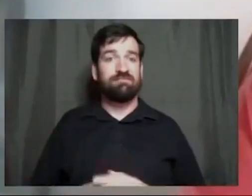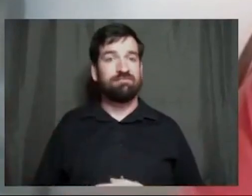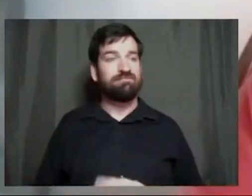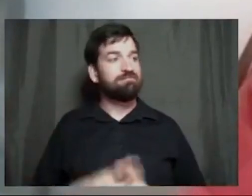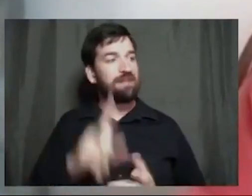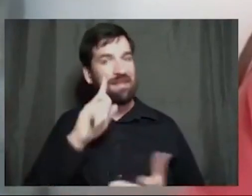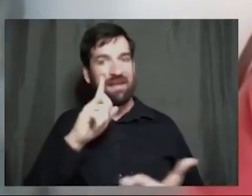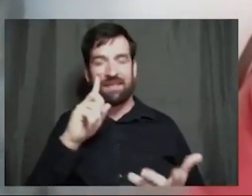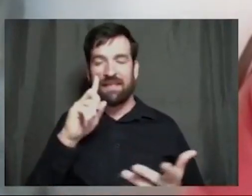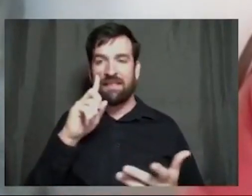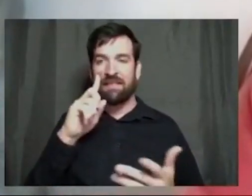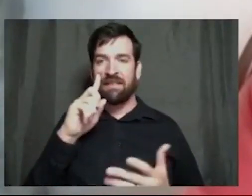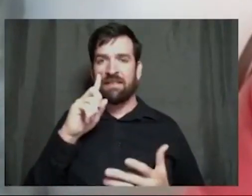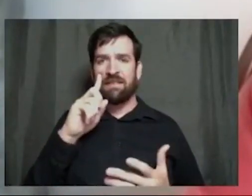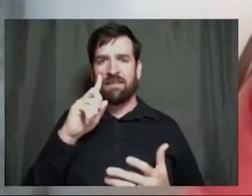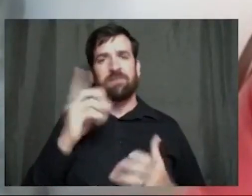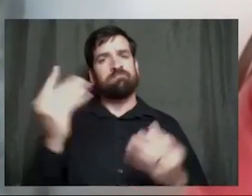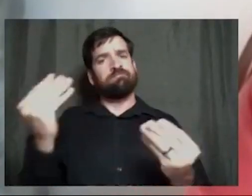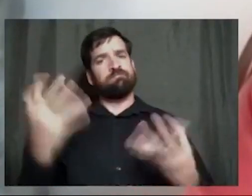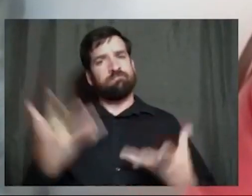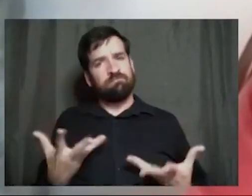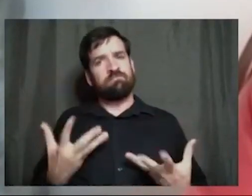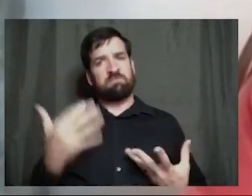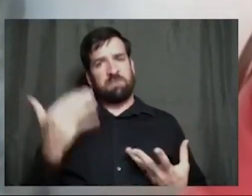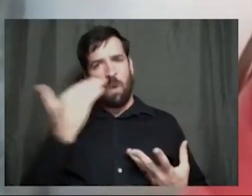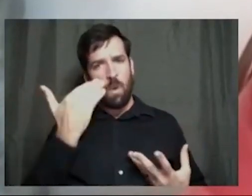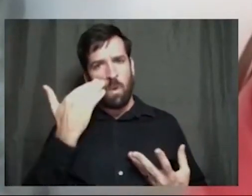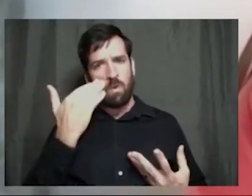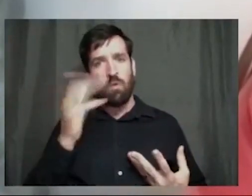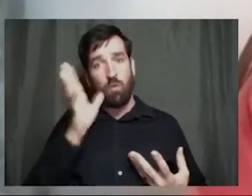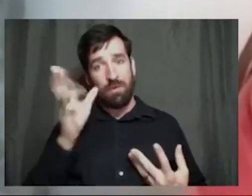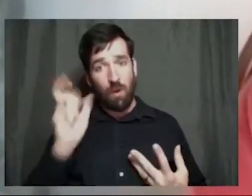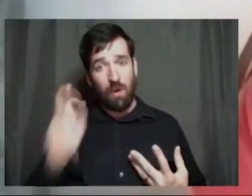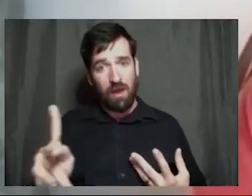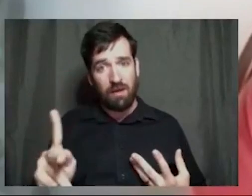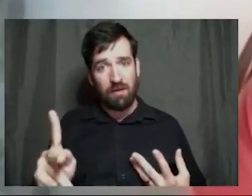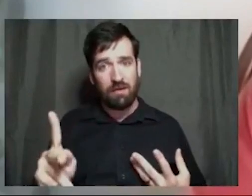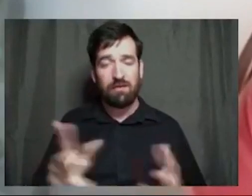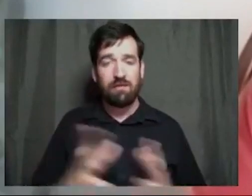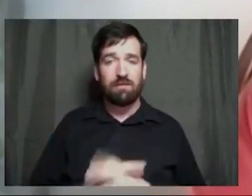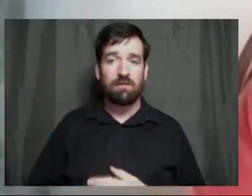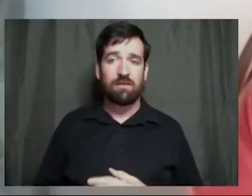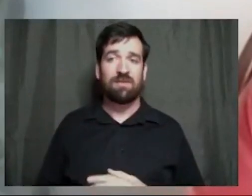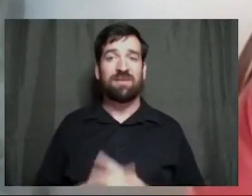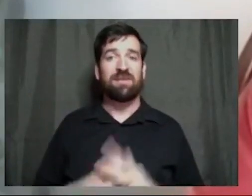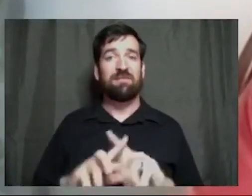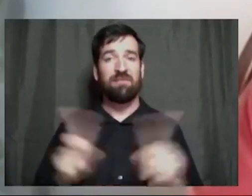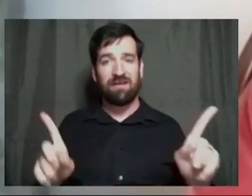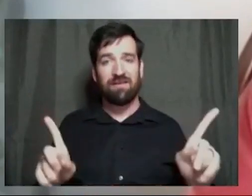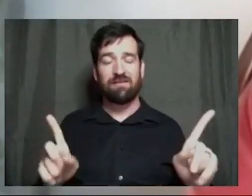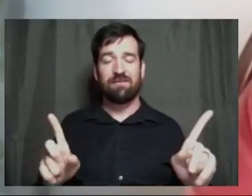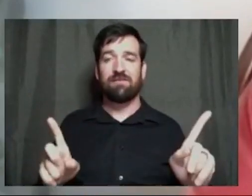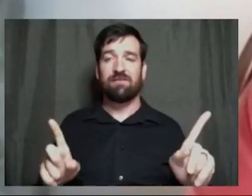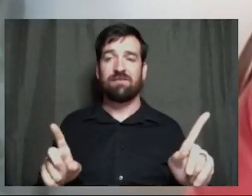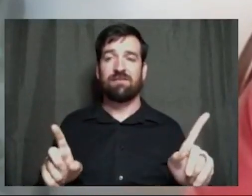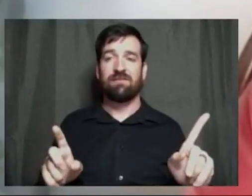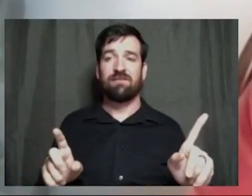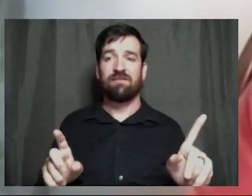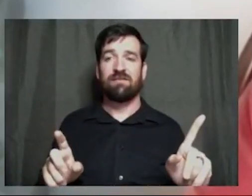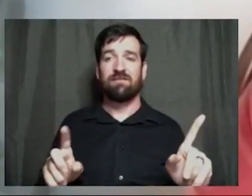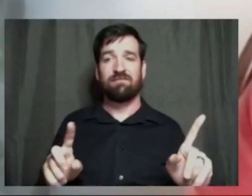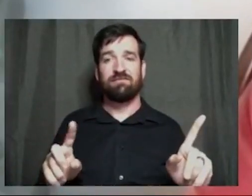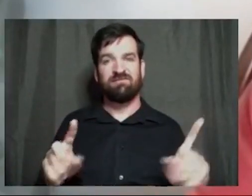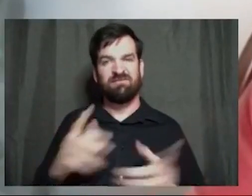just to be informed, to know that it's going to be okay. But just trust